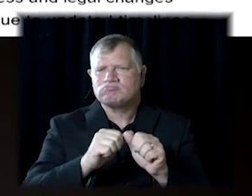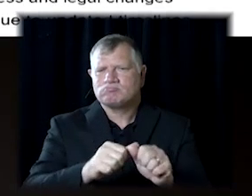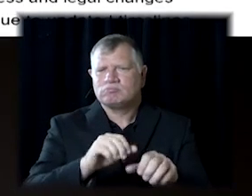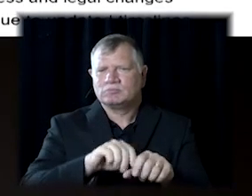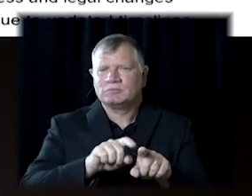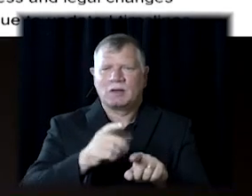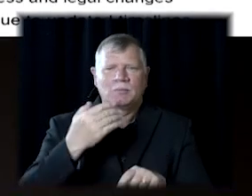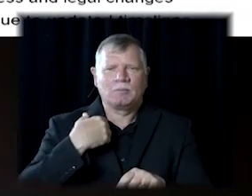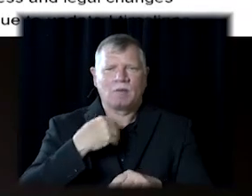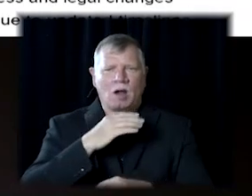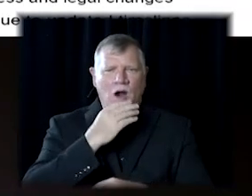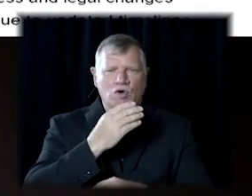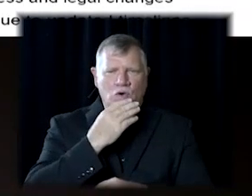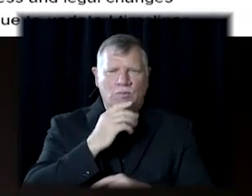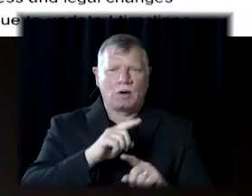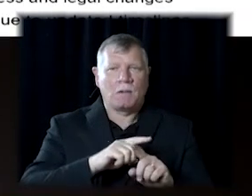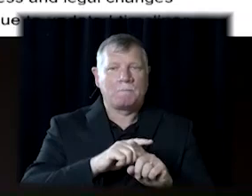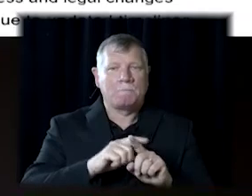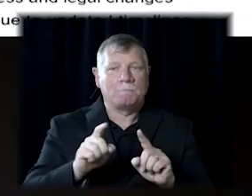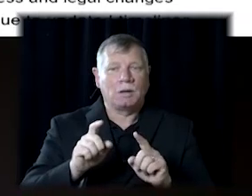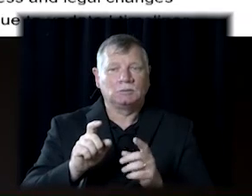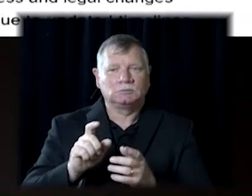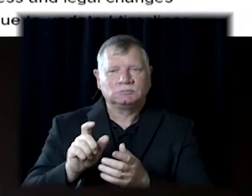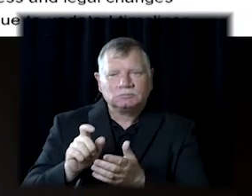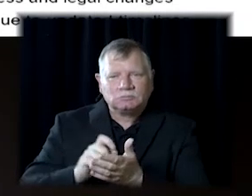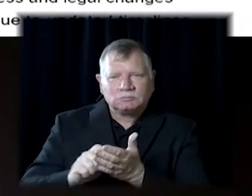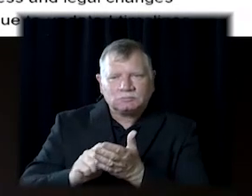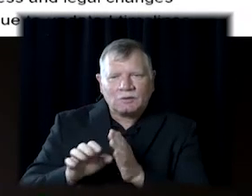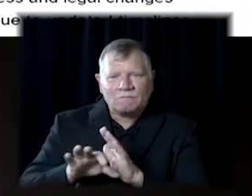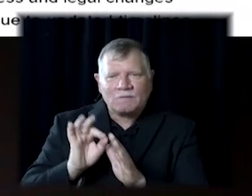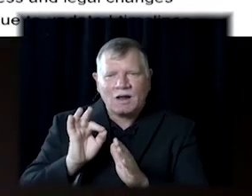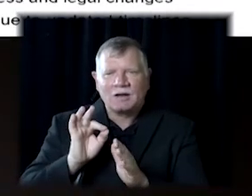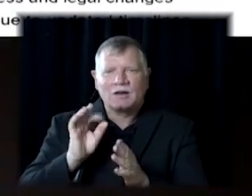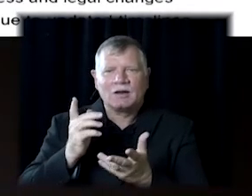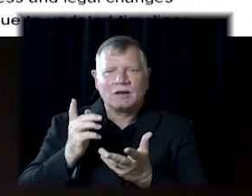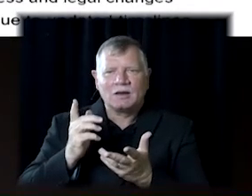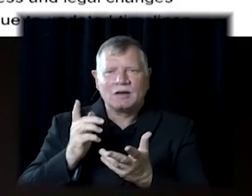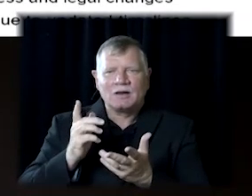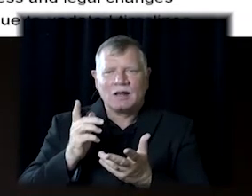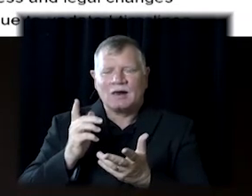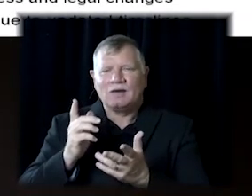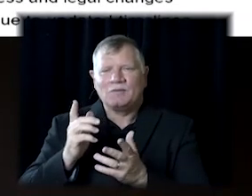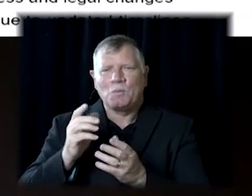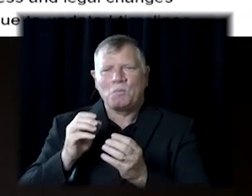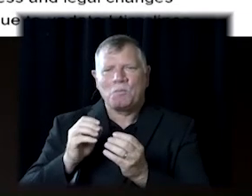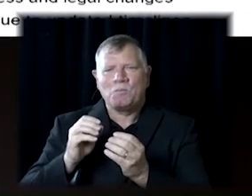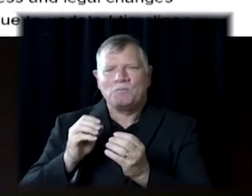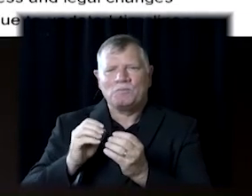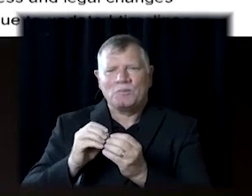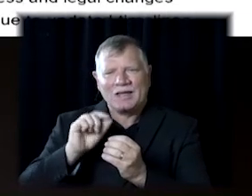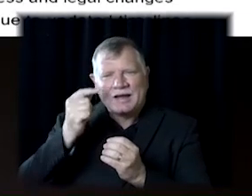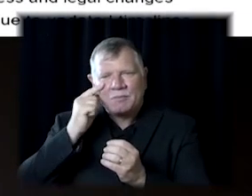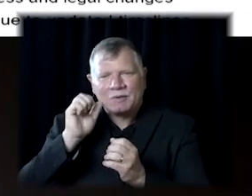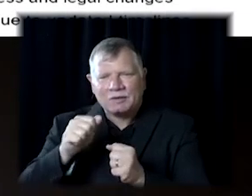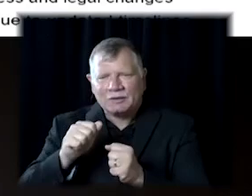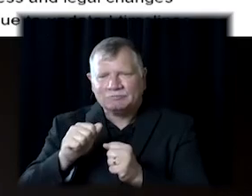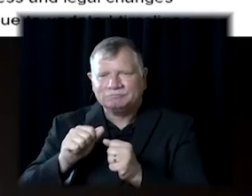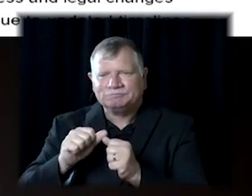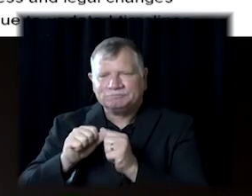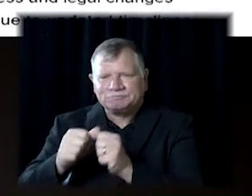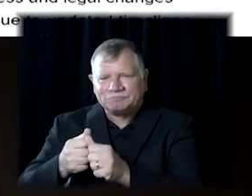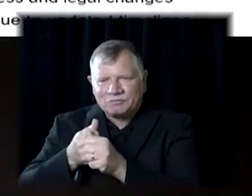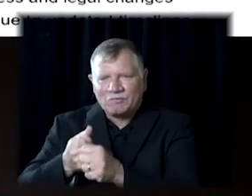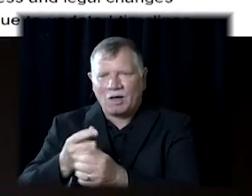October. However, scoring has been updated to reflect the government's ability to implement effective reform. The government has not adopted